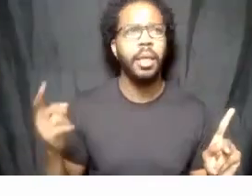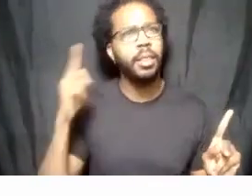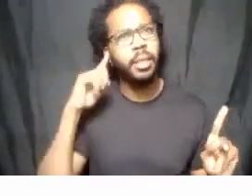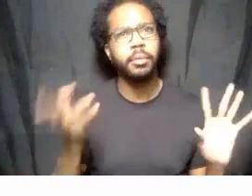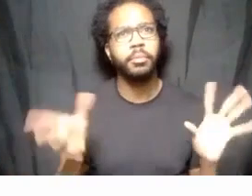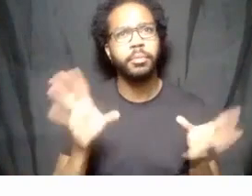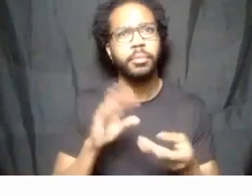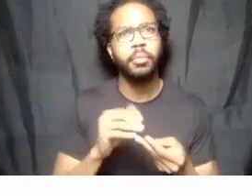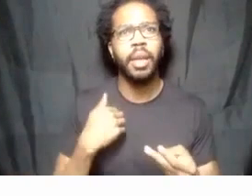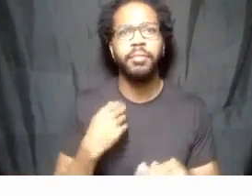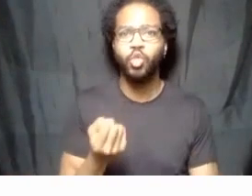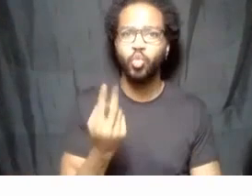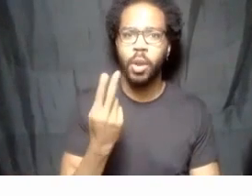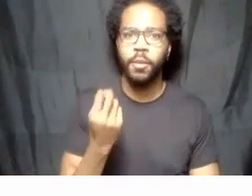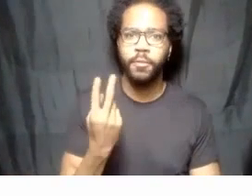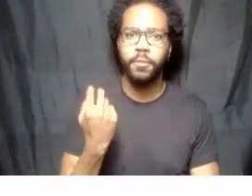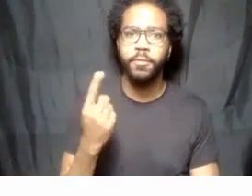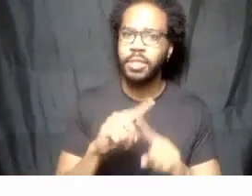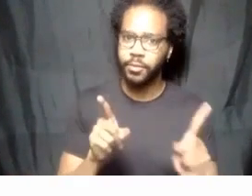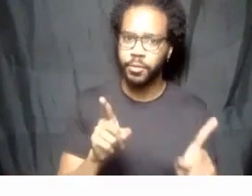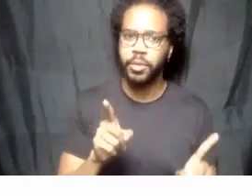different committees